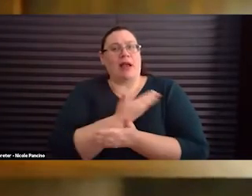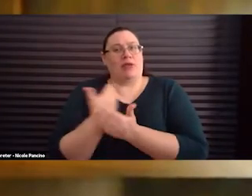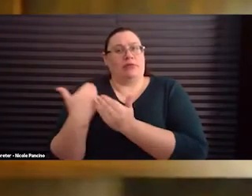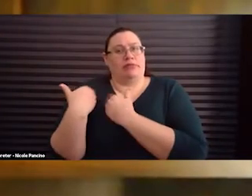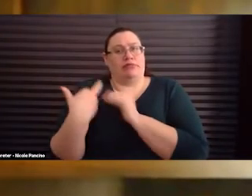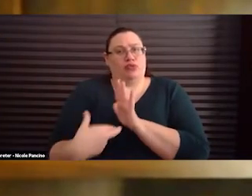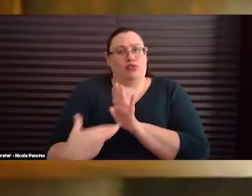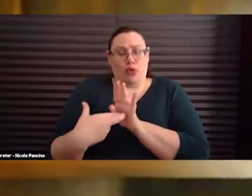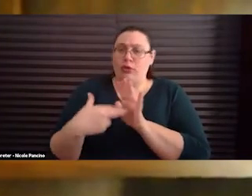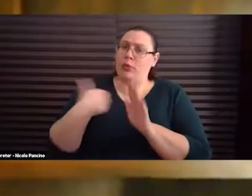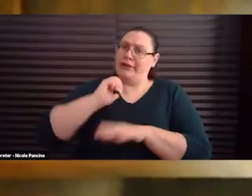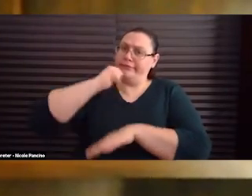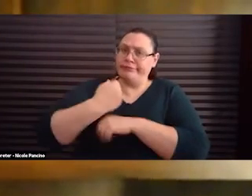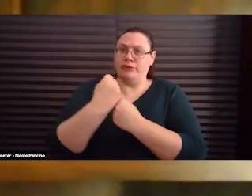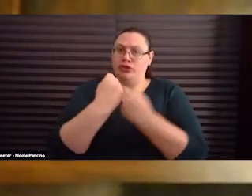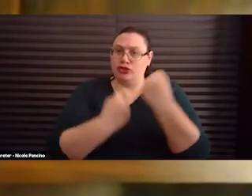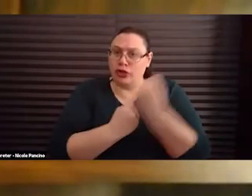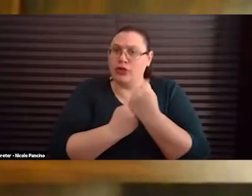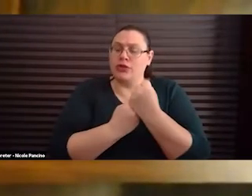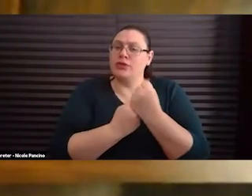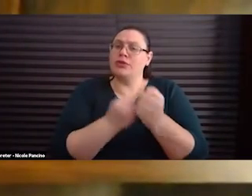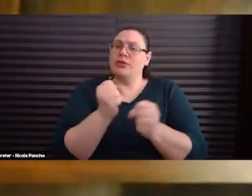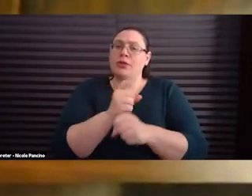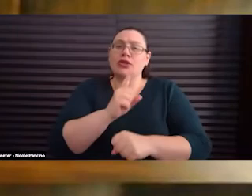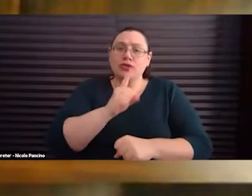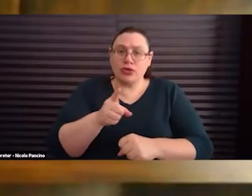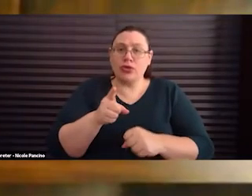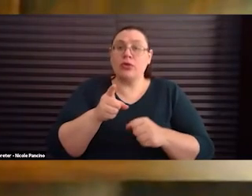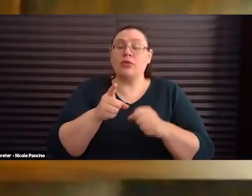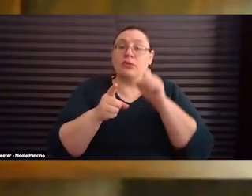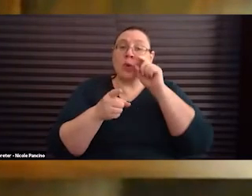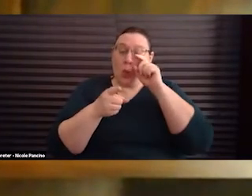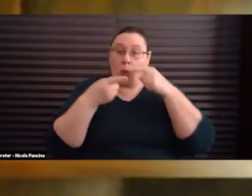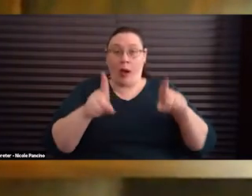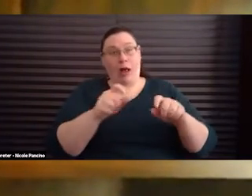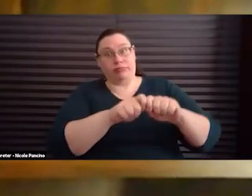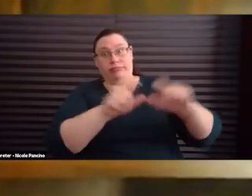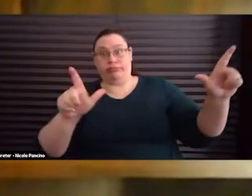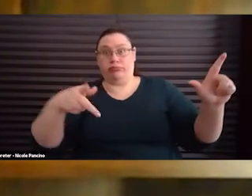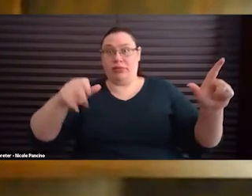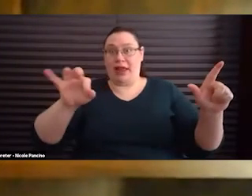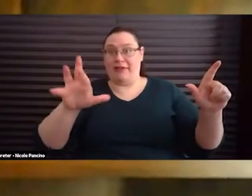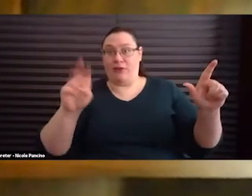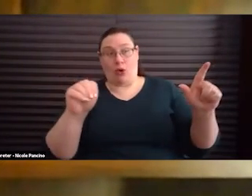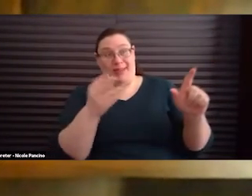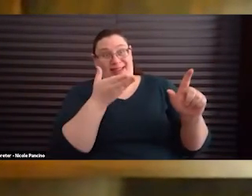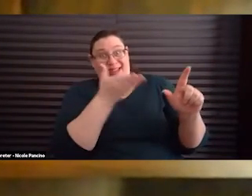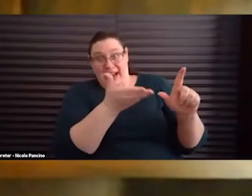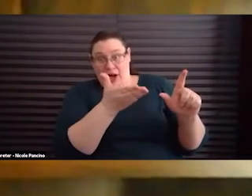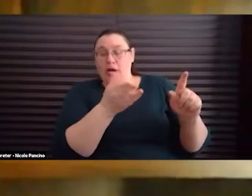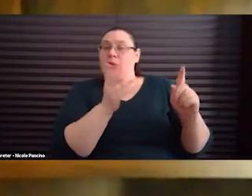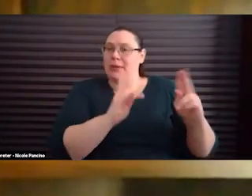place structures to ensure that while that product is sitting up there on a platform, people continue to be